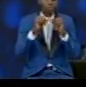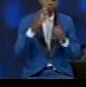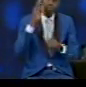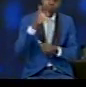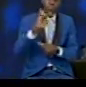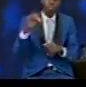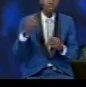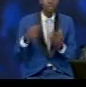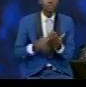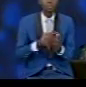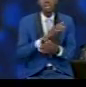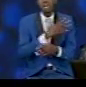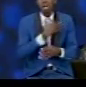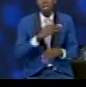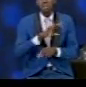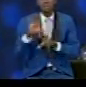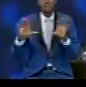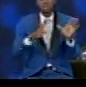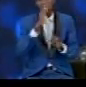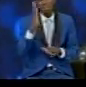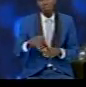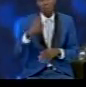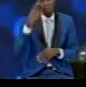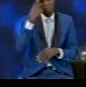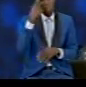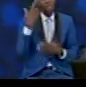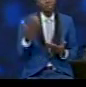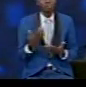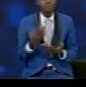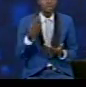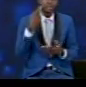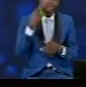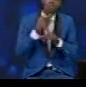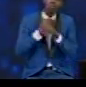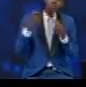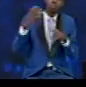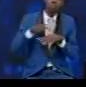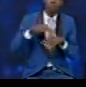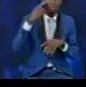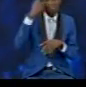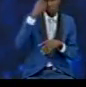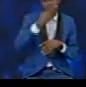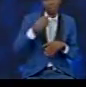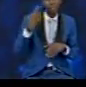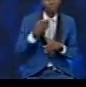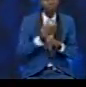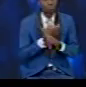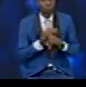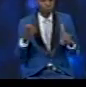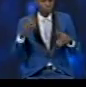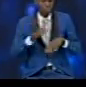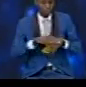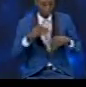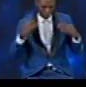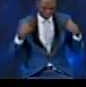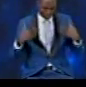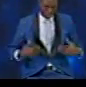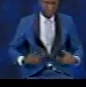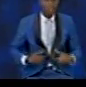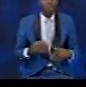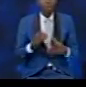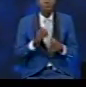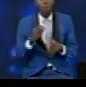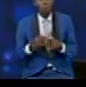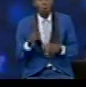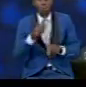gospel. And he didn't mind that there was six scars on the face or six scars in different parts of the body. Or they